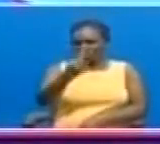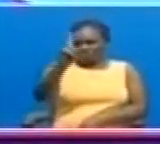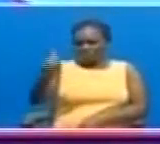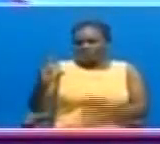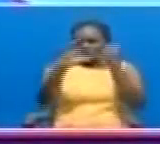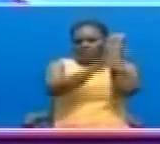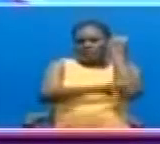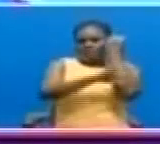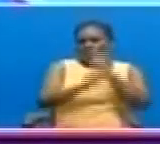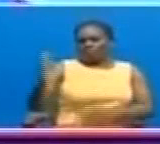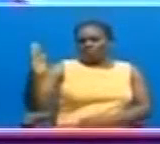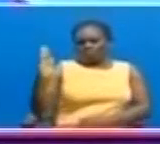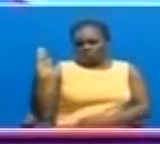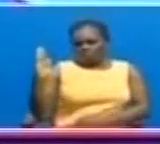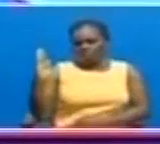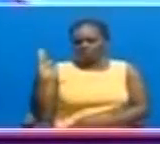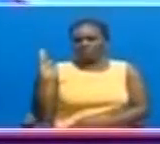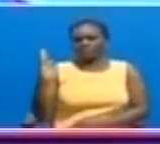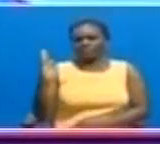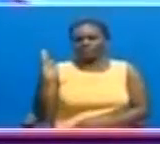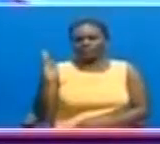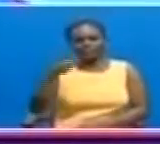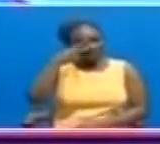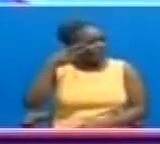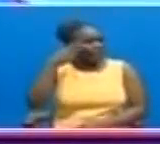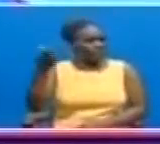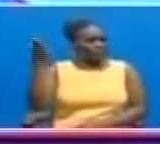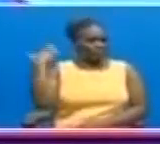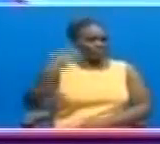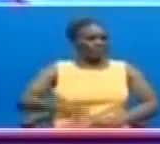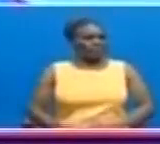the country's safety in light of past terror attacks. Take a look.